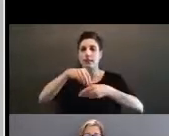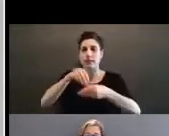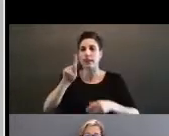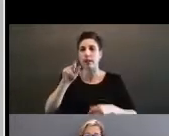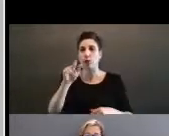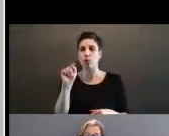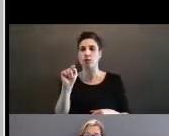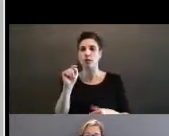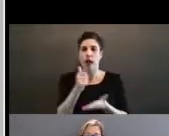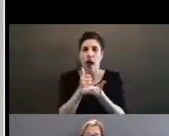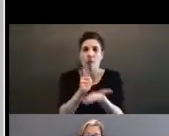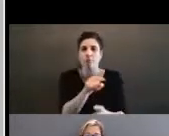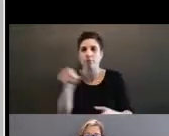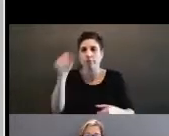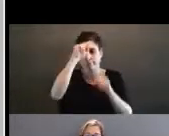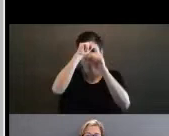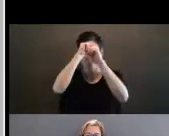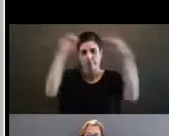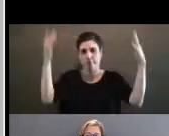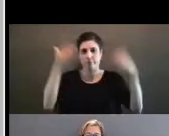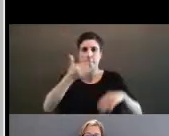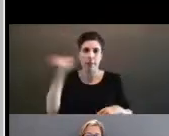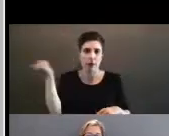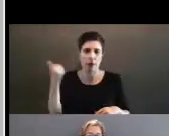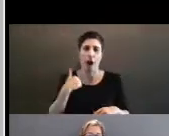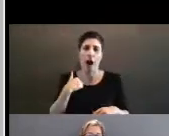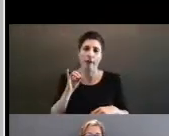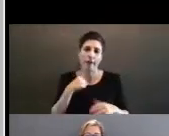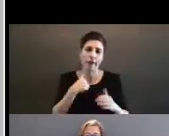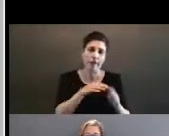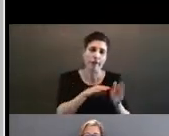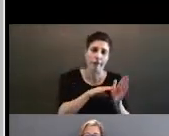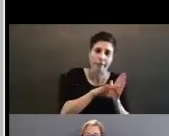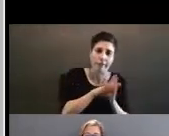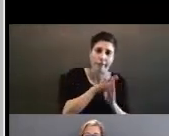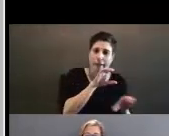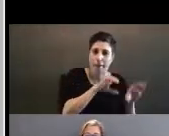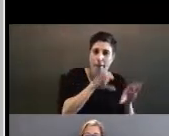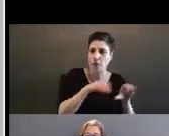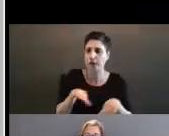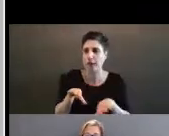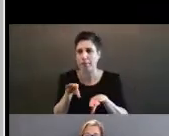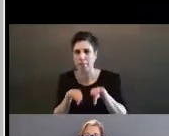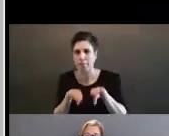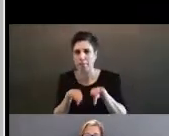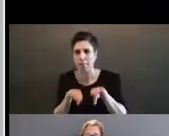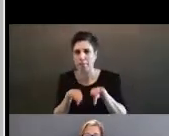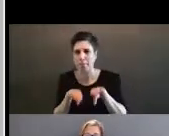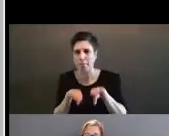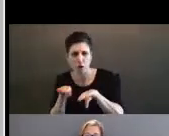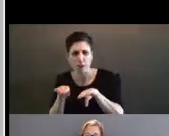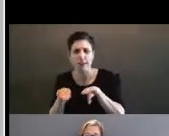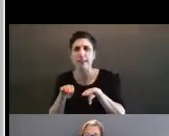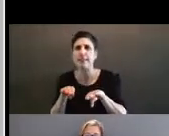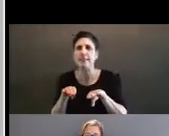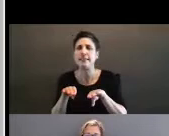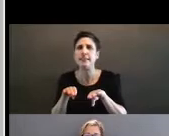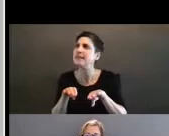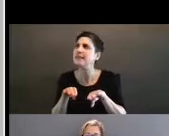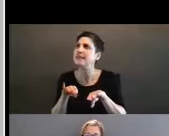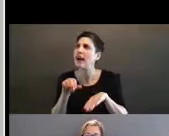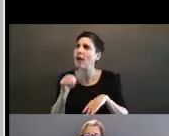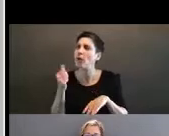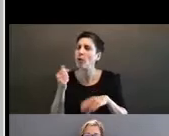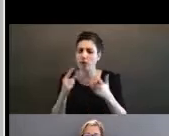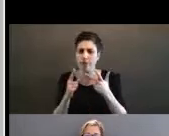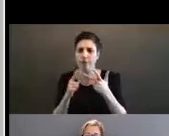Kahoot. So I did a couple chemistry ones, a couple biology ones. There's one